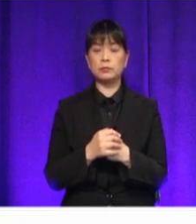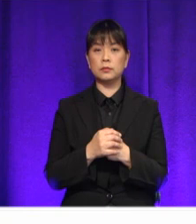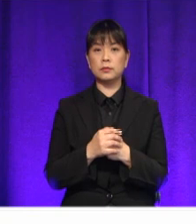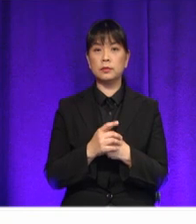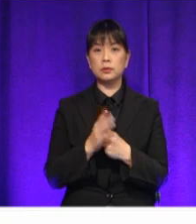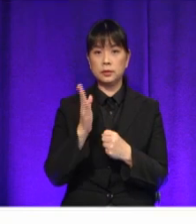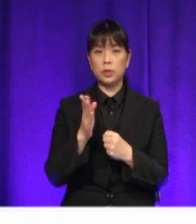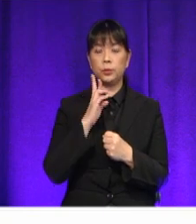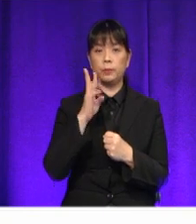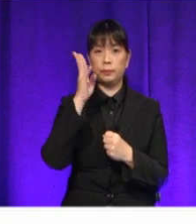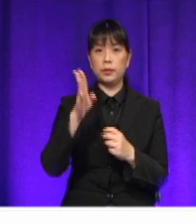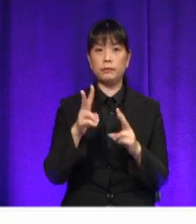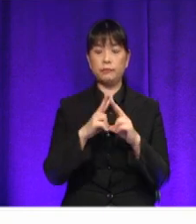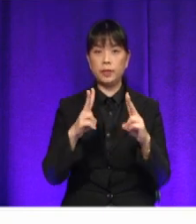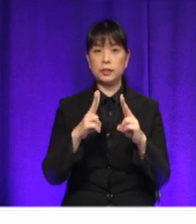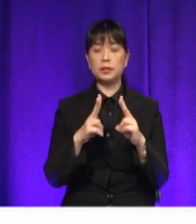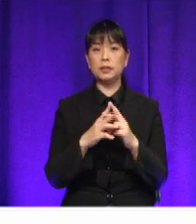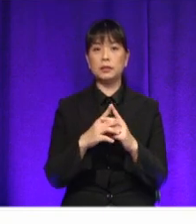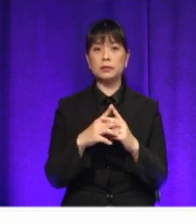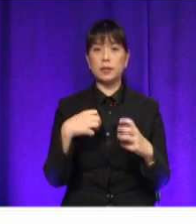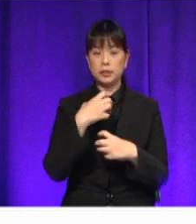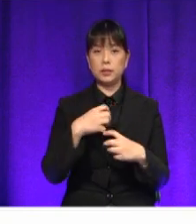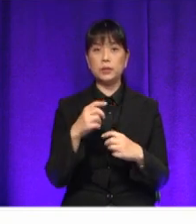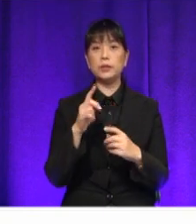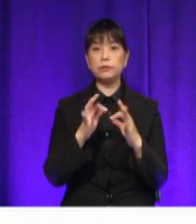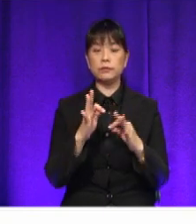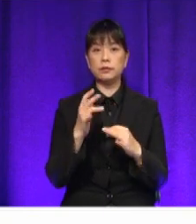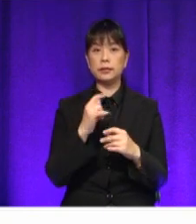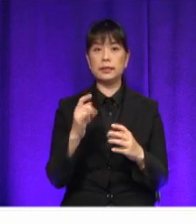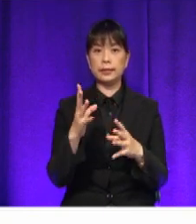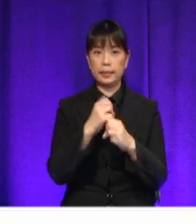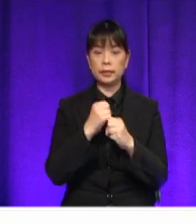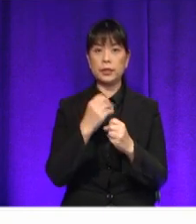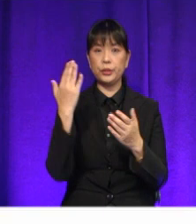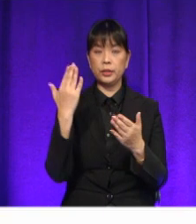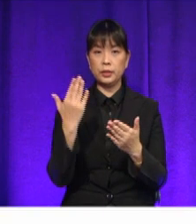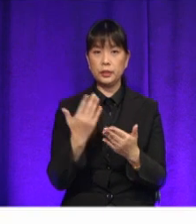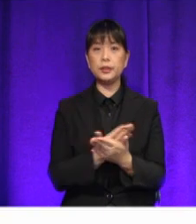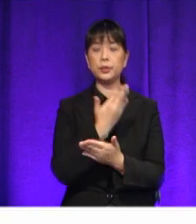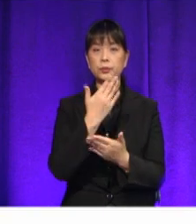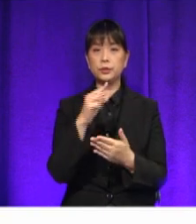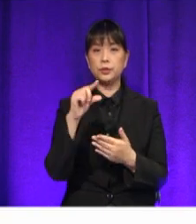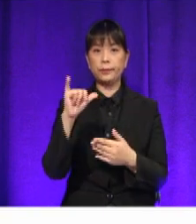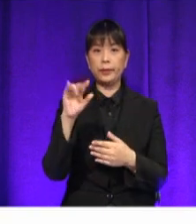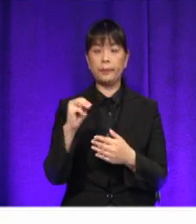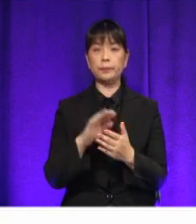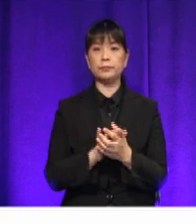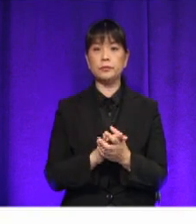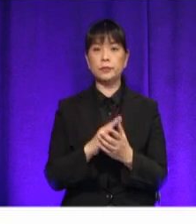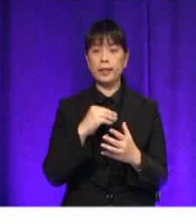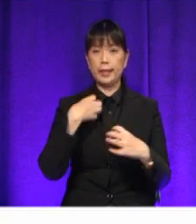very excited if they get some new tennis courts or a new gym. It's just what they need to get them excited about going to